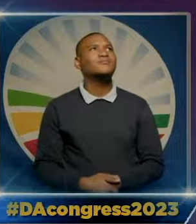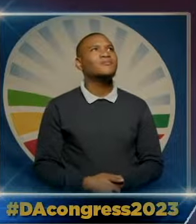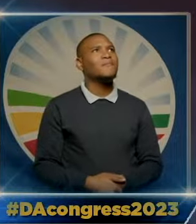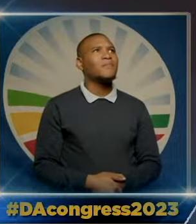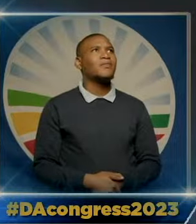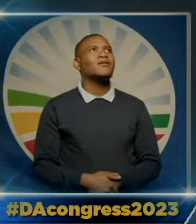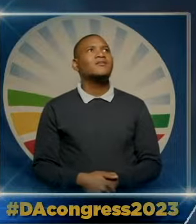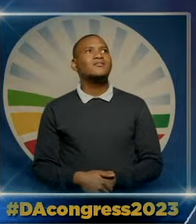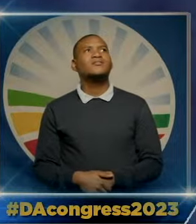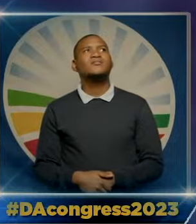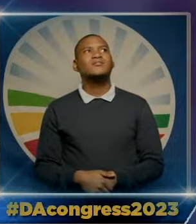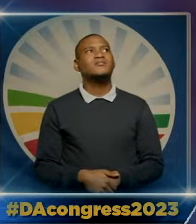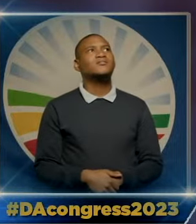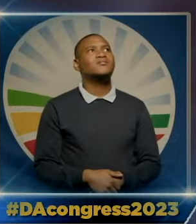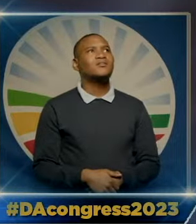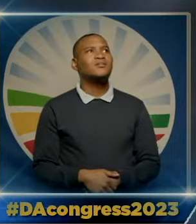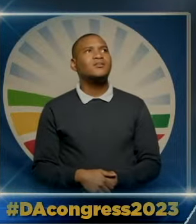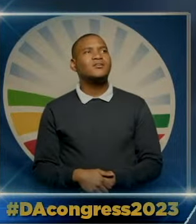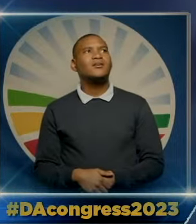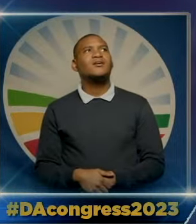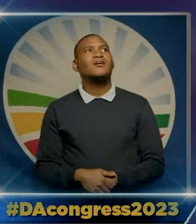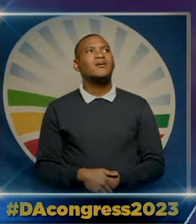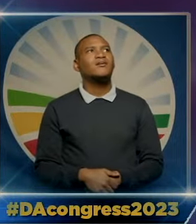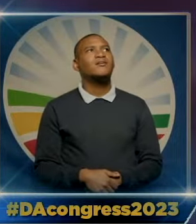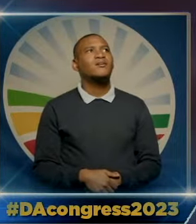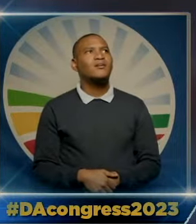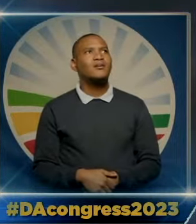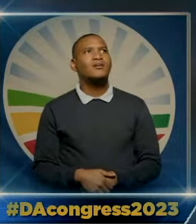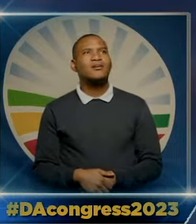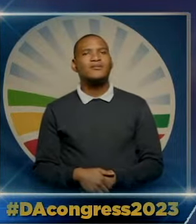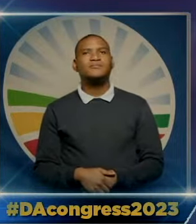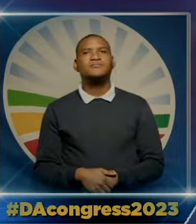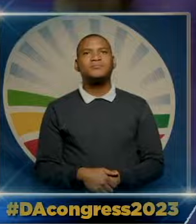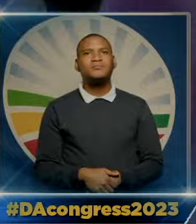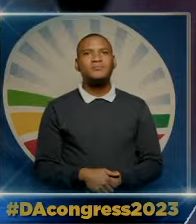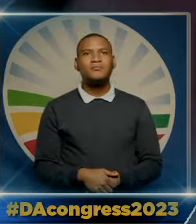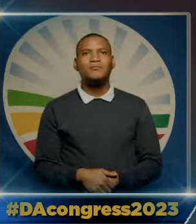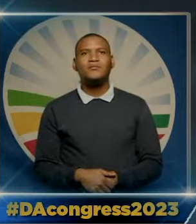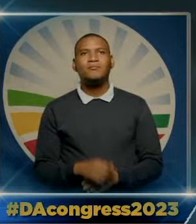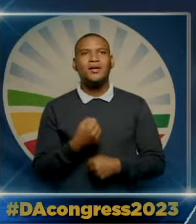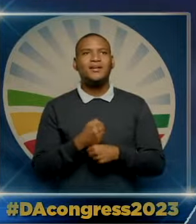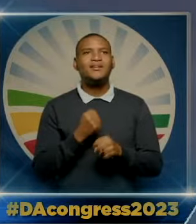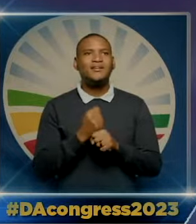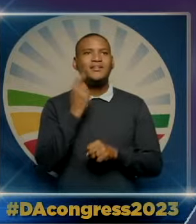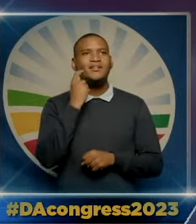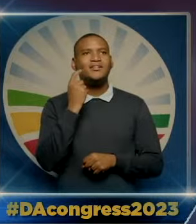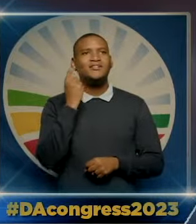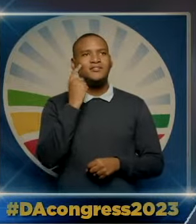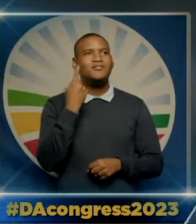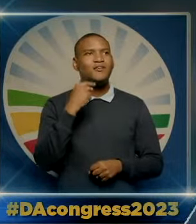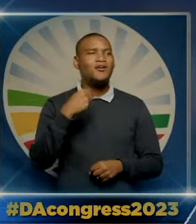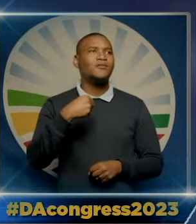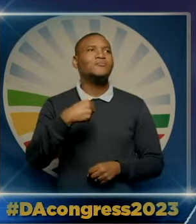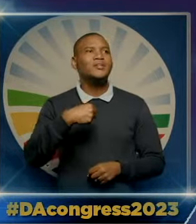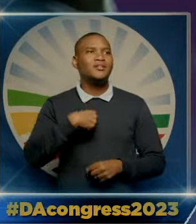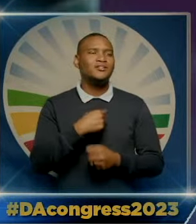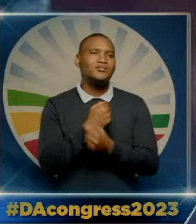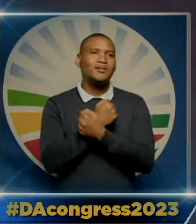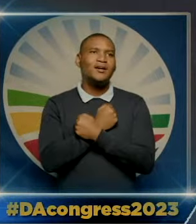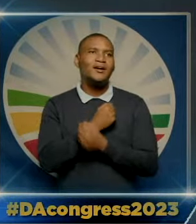need your help. I'll sing you make it easy. You sing to love you. Are you ready? You make it easy for